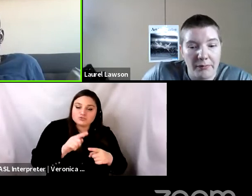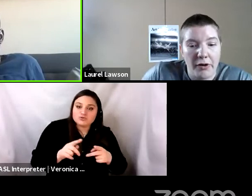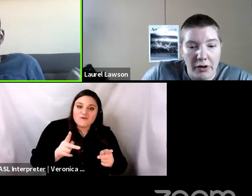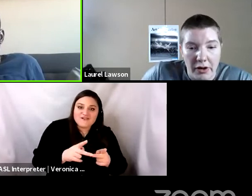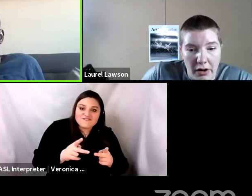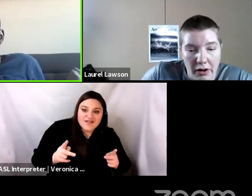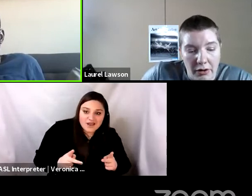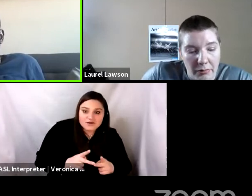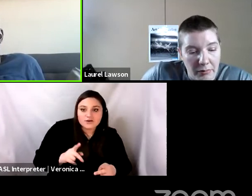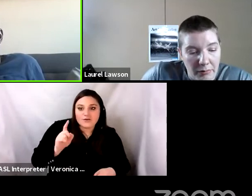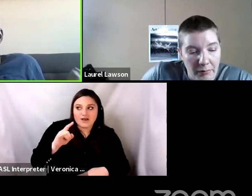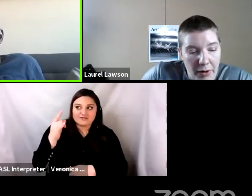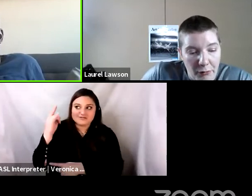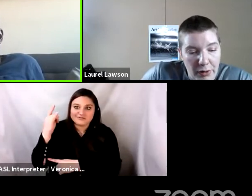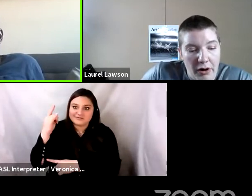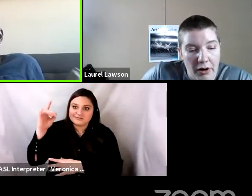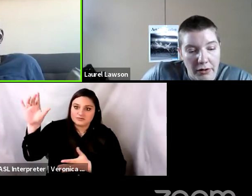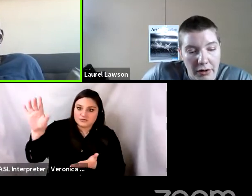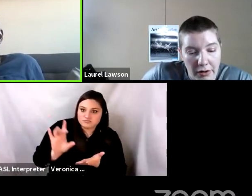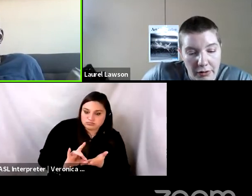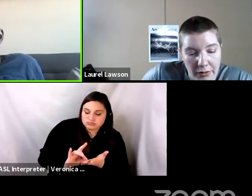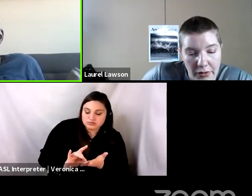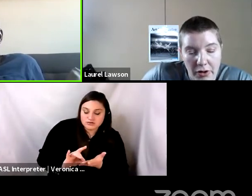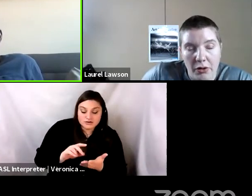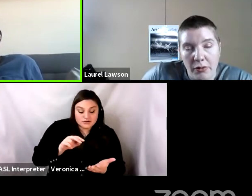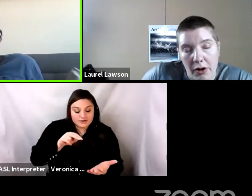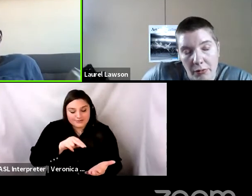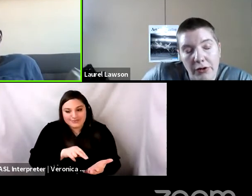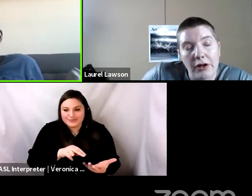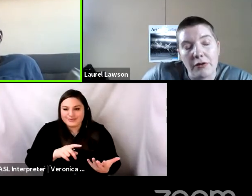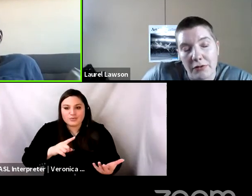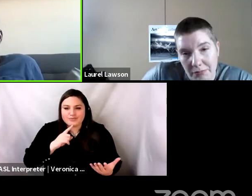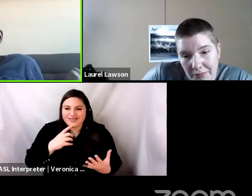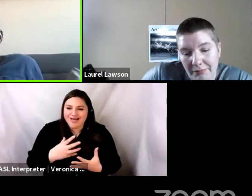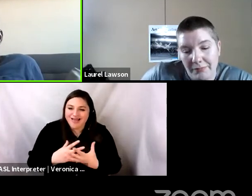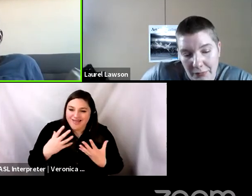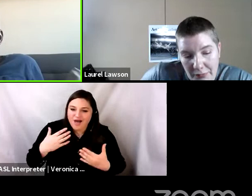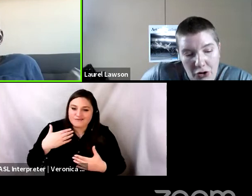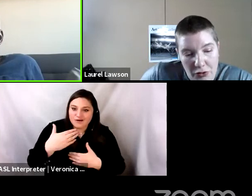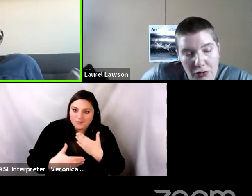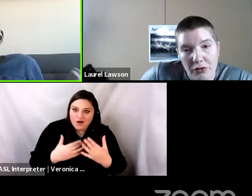job. But we are working